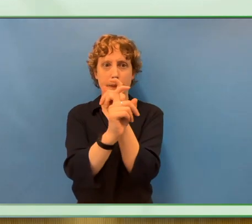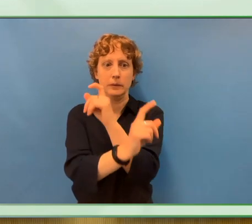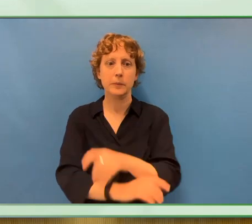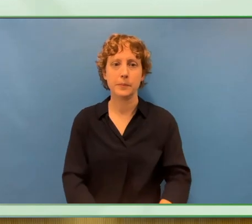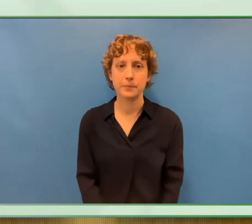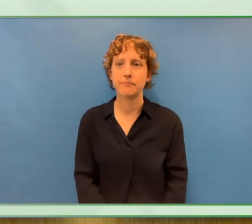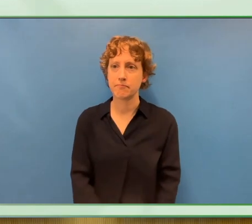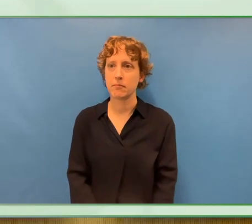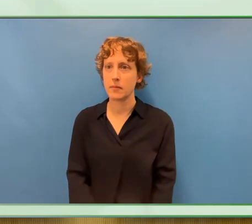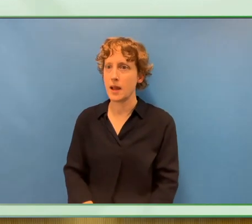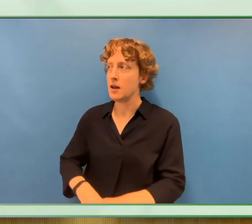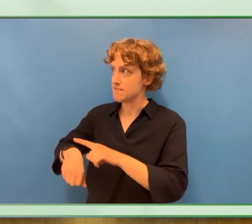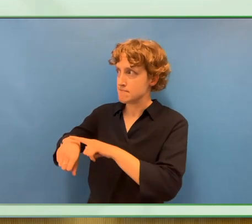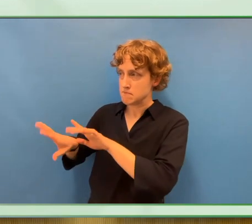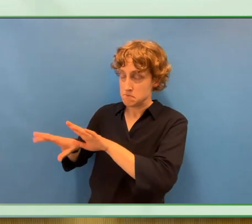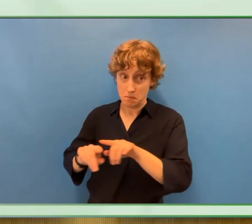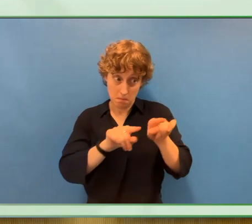come in on that?